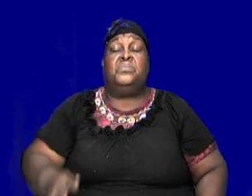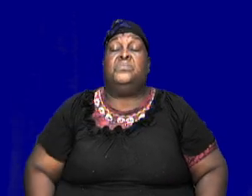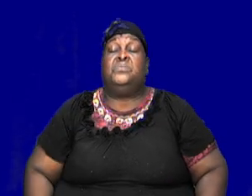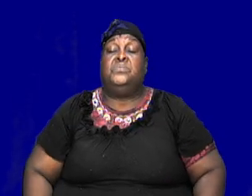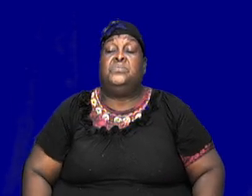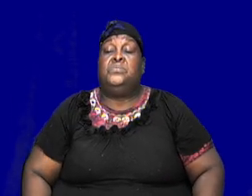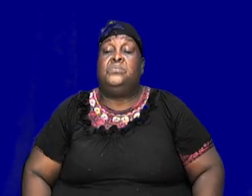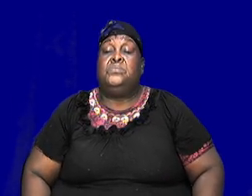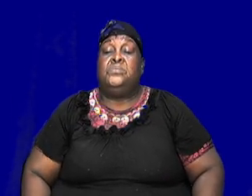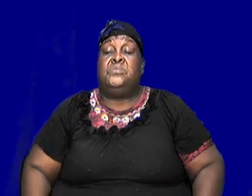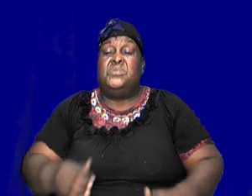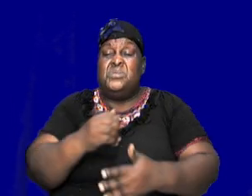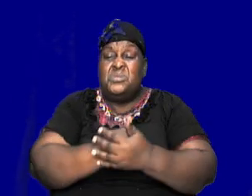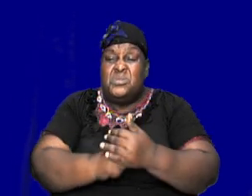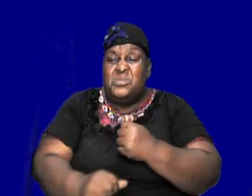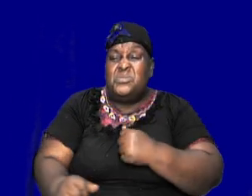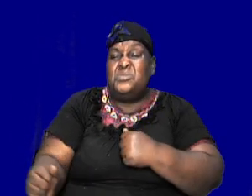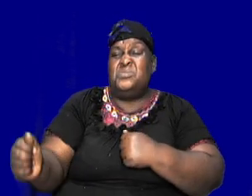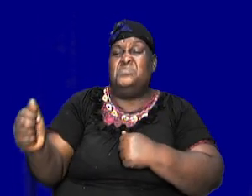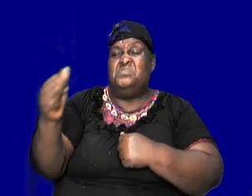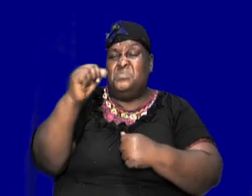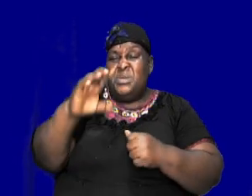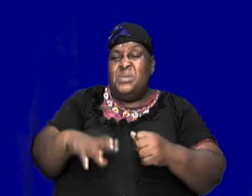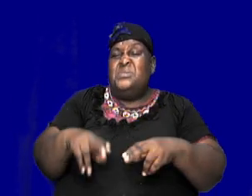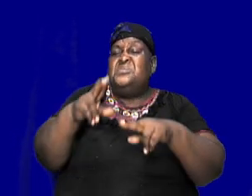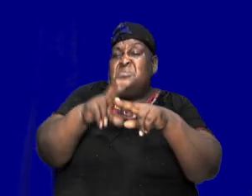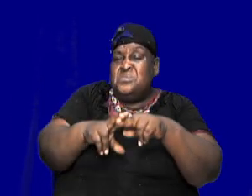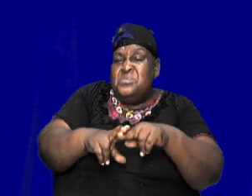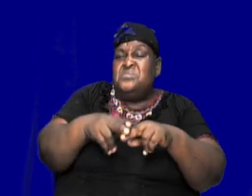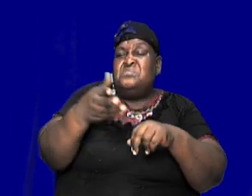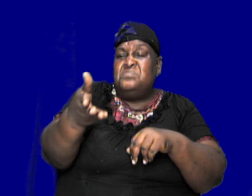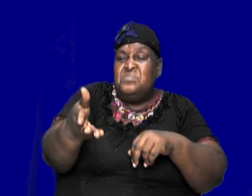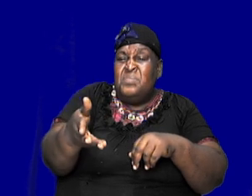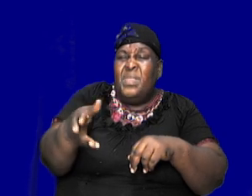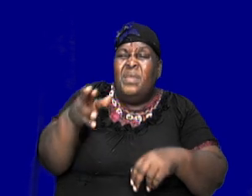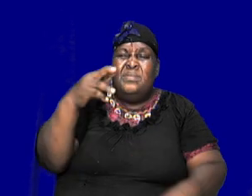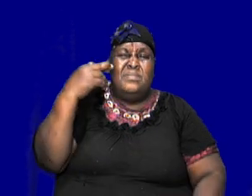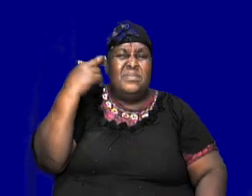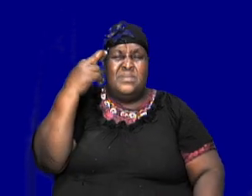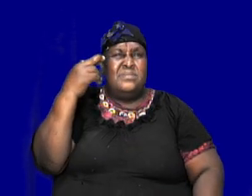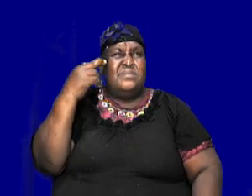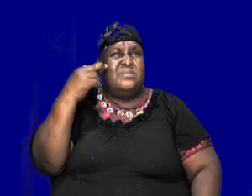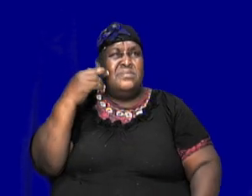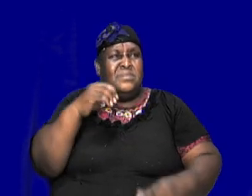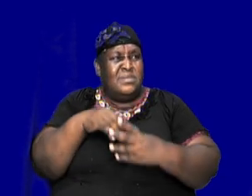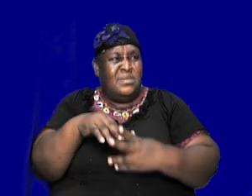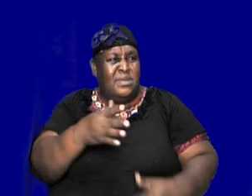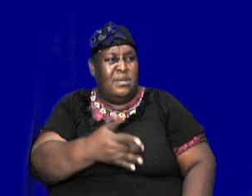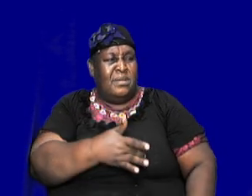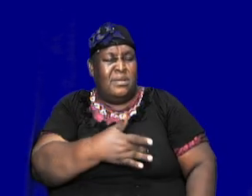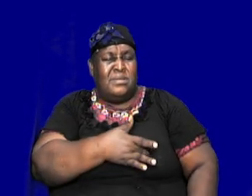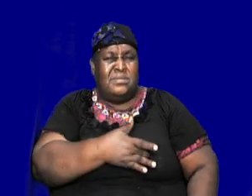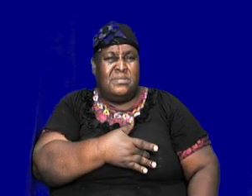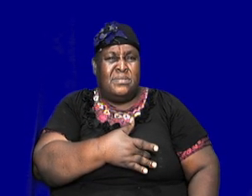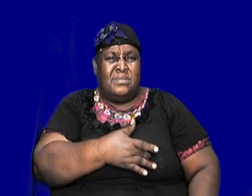But there were certain of the scribes sitting there and reasoning in their hearts,